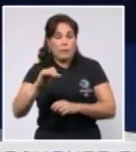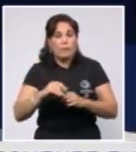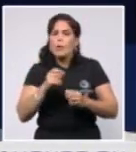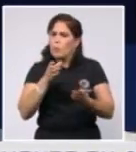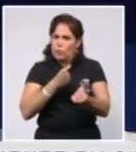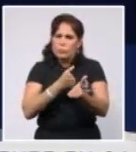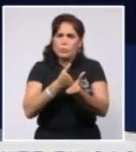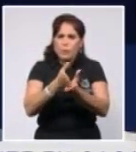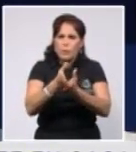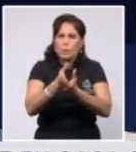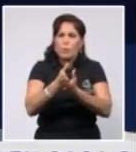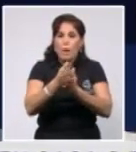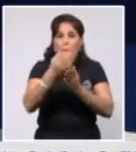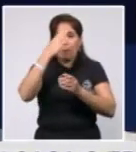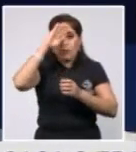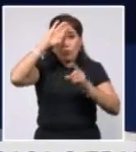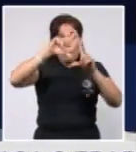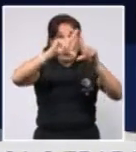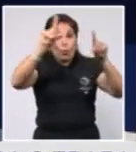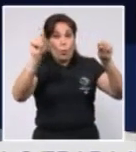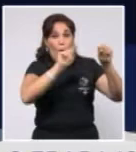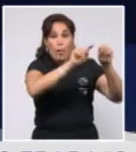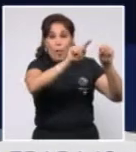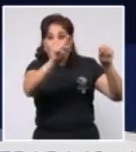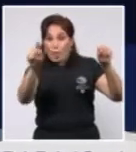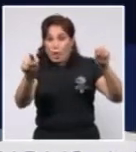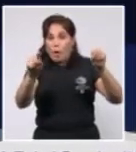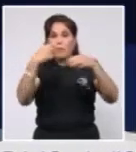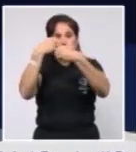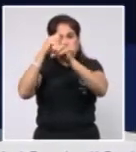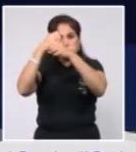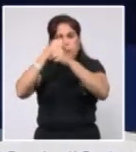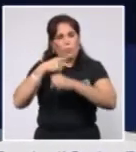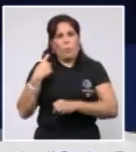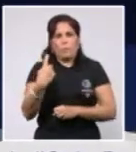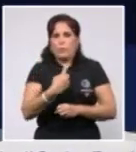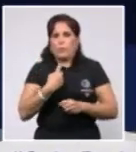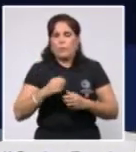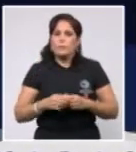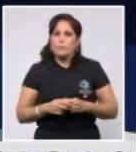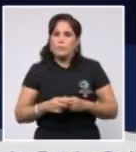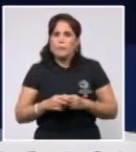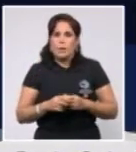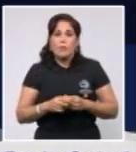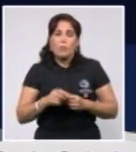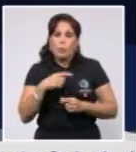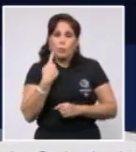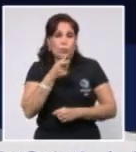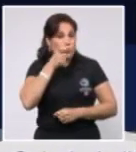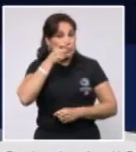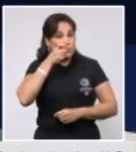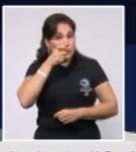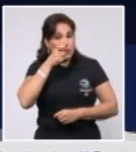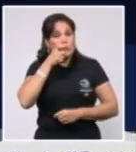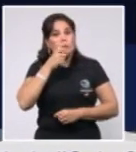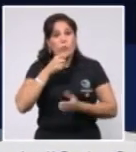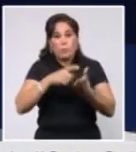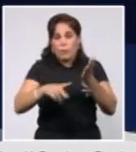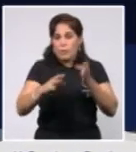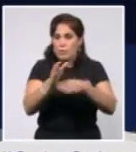country's territories. All of the 48 positive cases diagnosed yesterday are